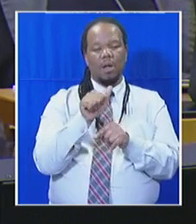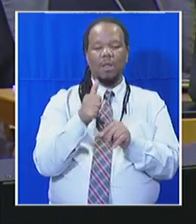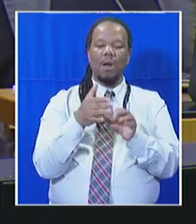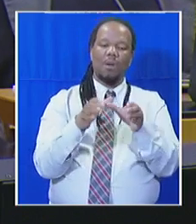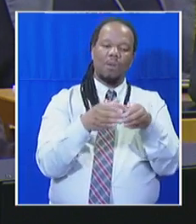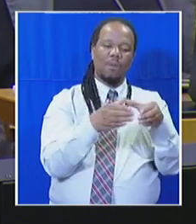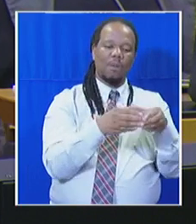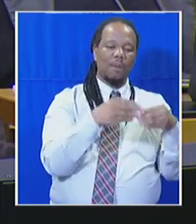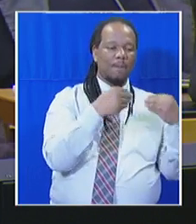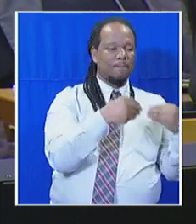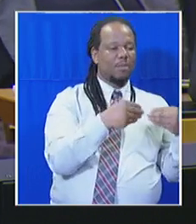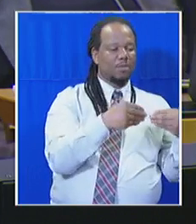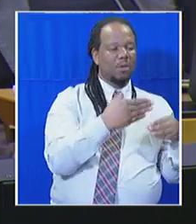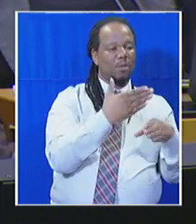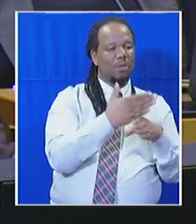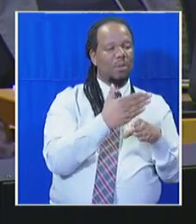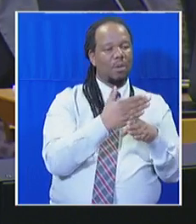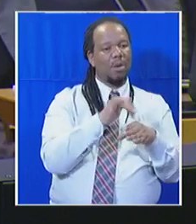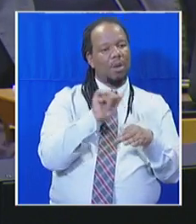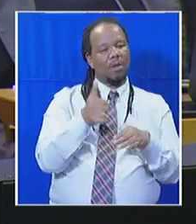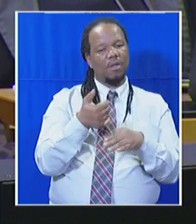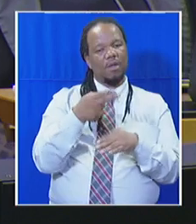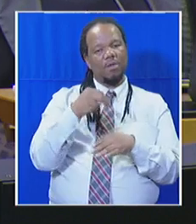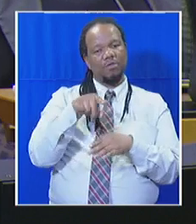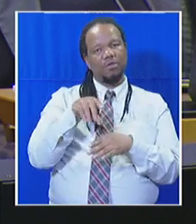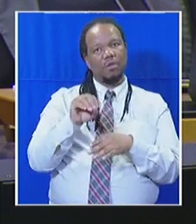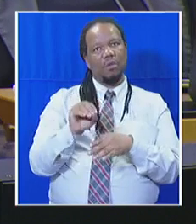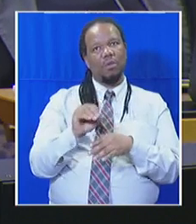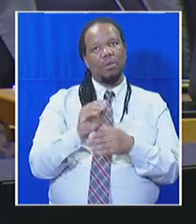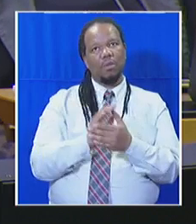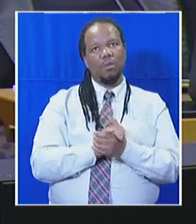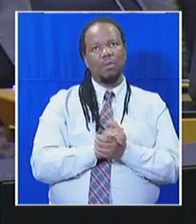business, labor, and other civil organizations. The Department